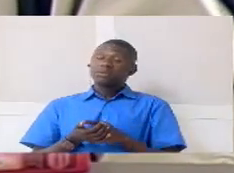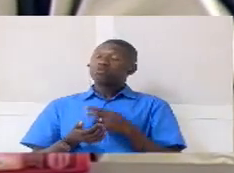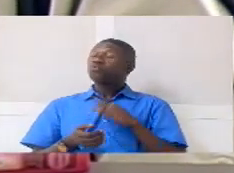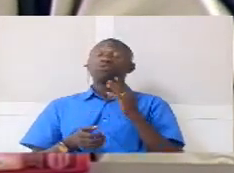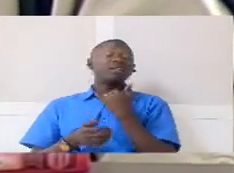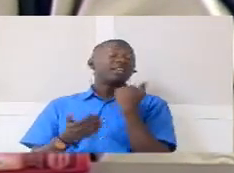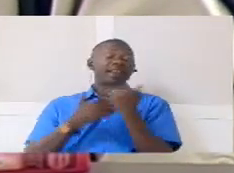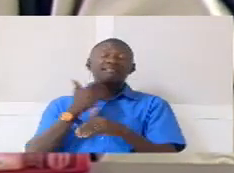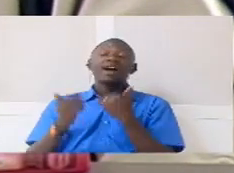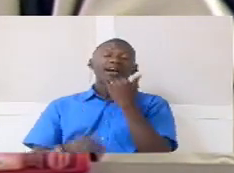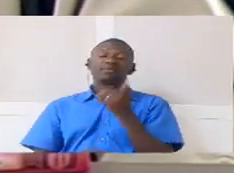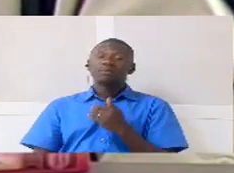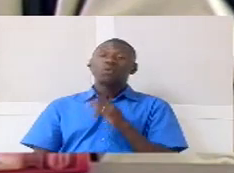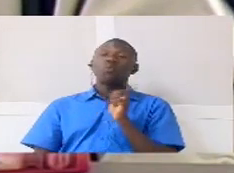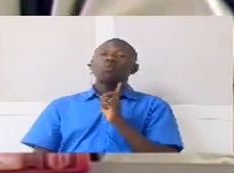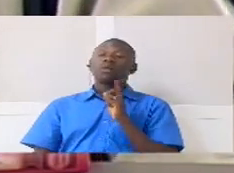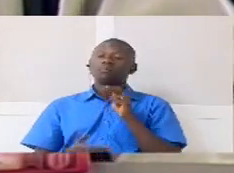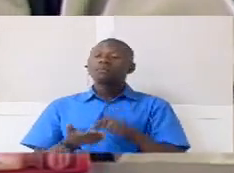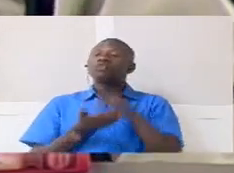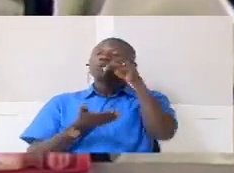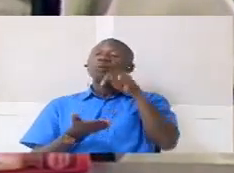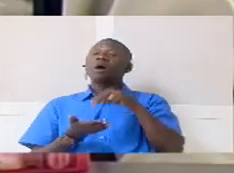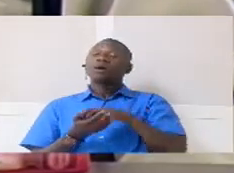do not ask him the obstacle you are jumping